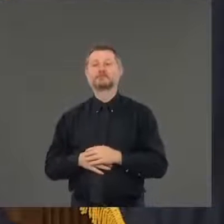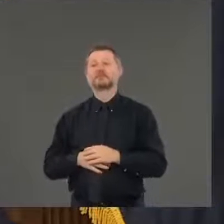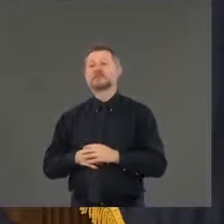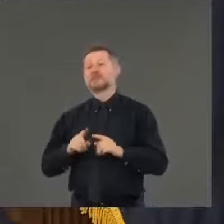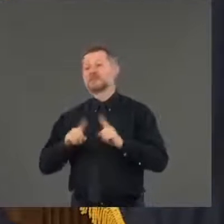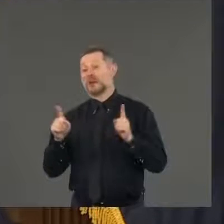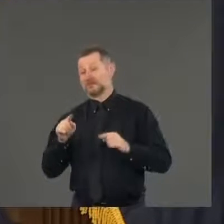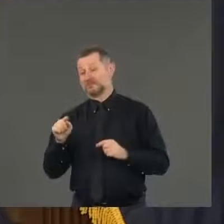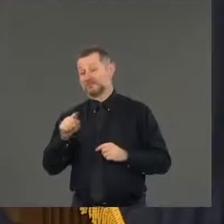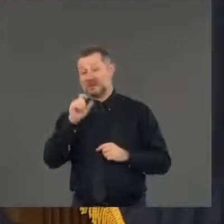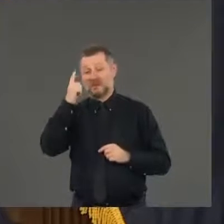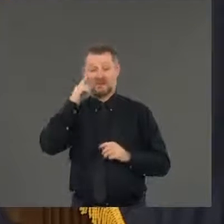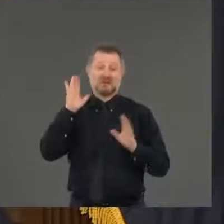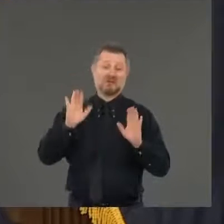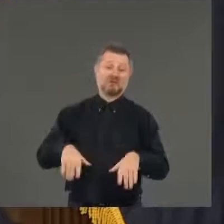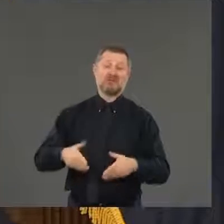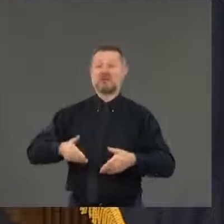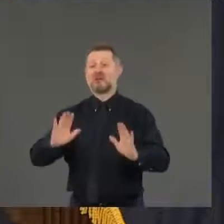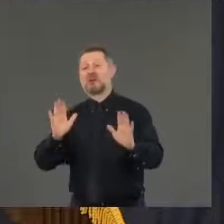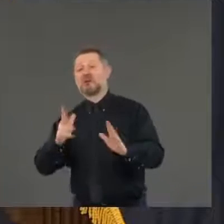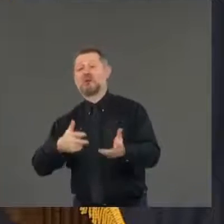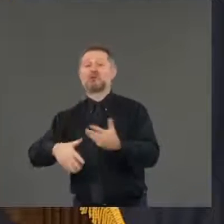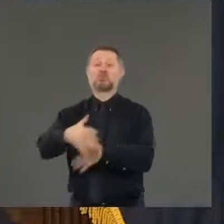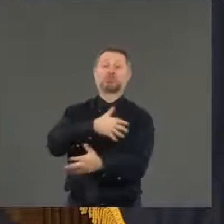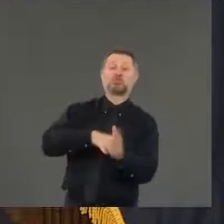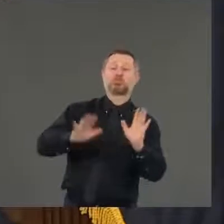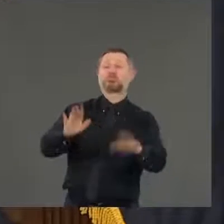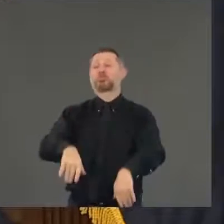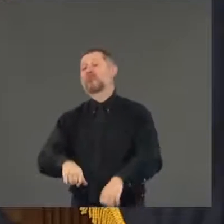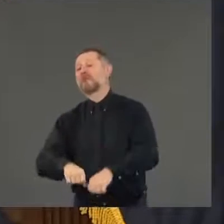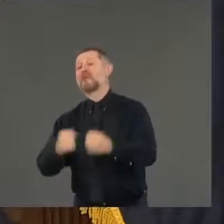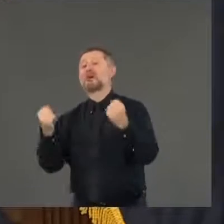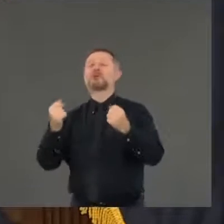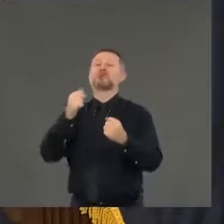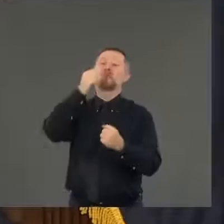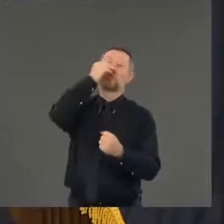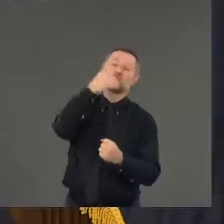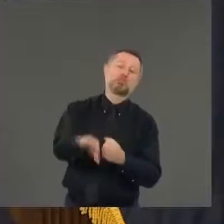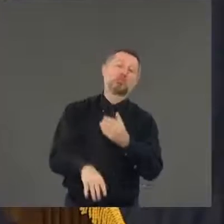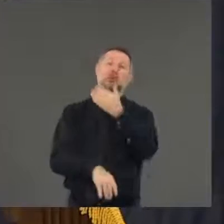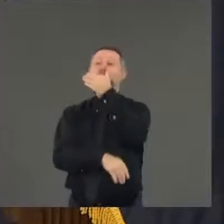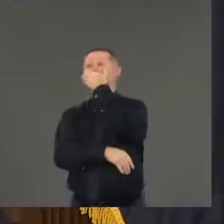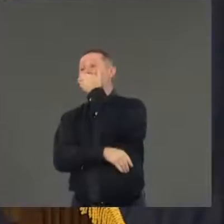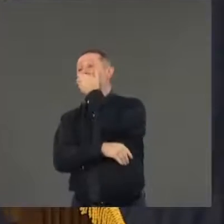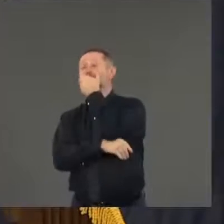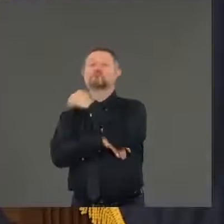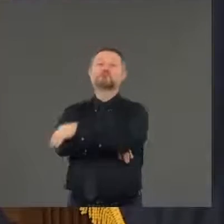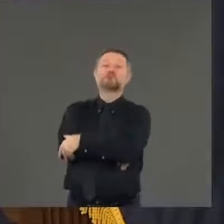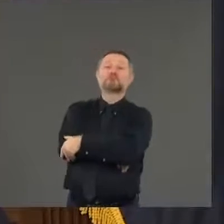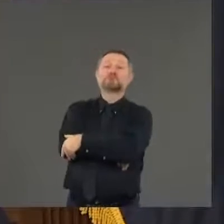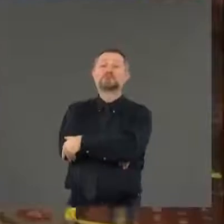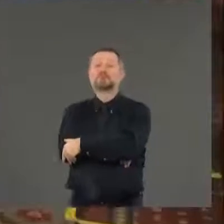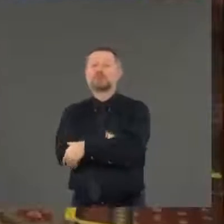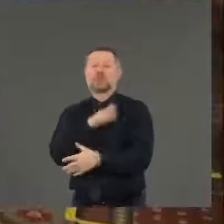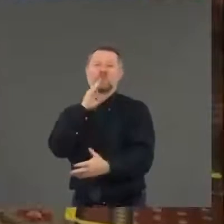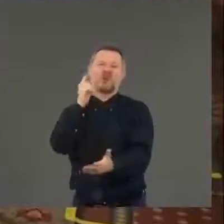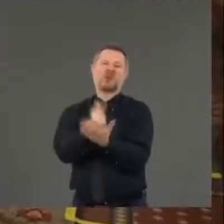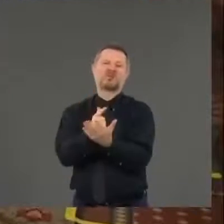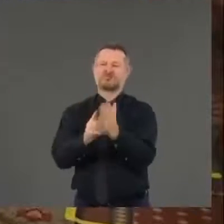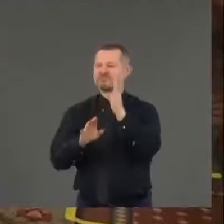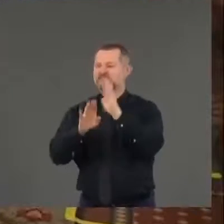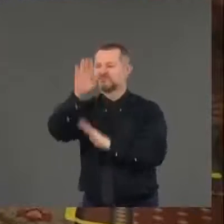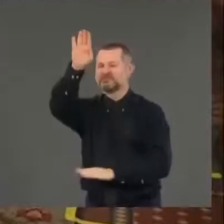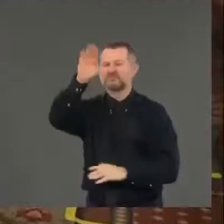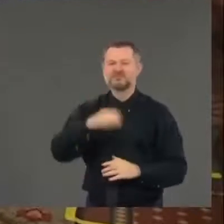allow the violations to continue and nobody does anything, you know what's going to happen. Same thing has happened in